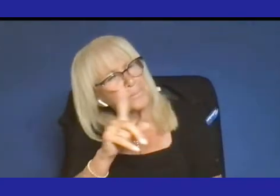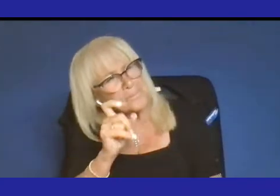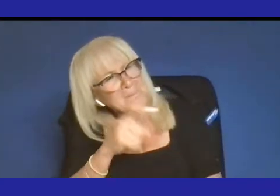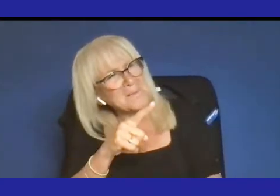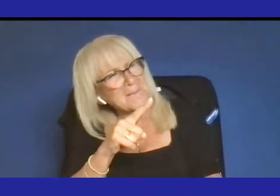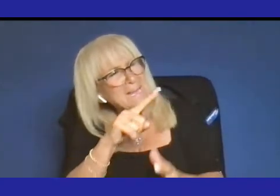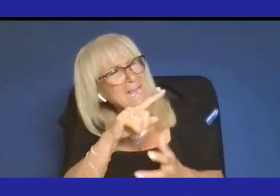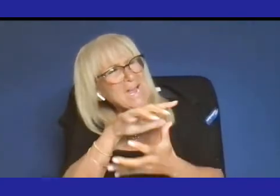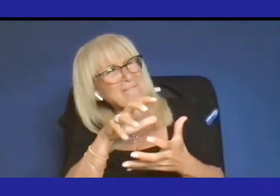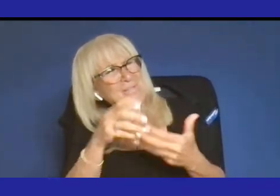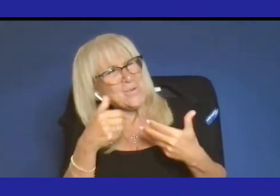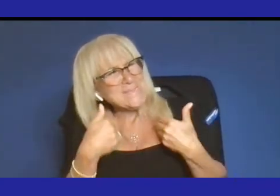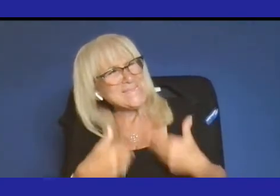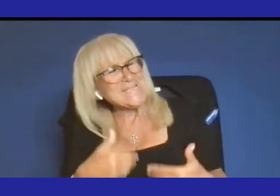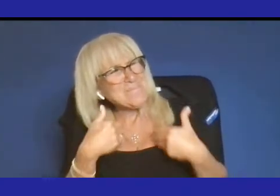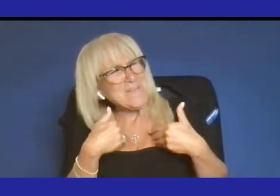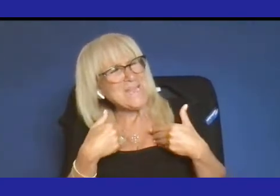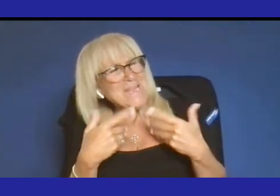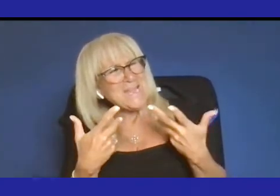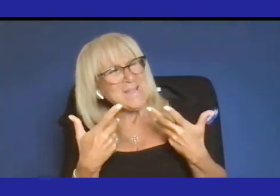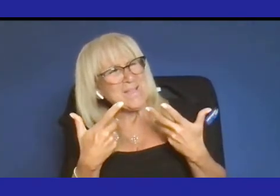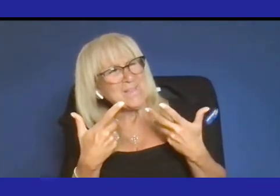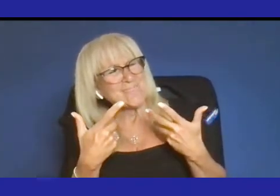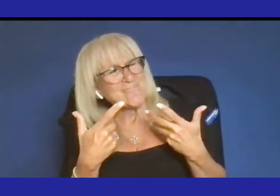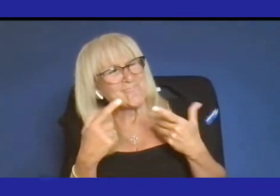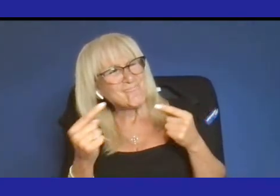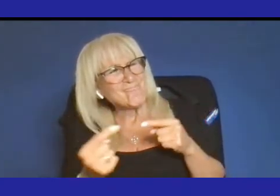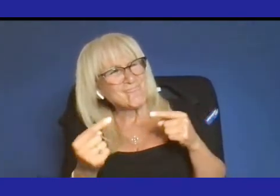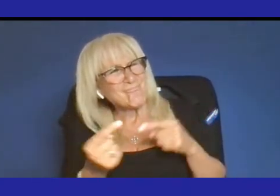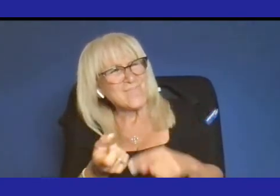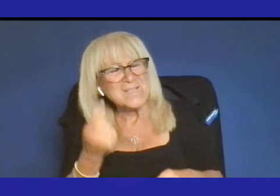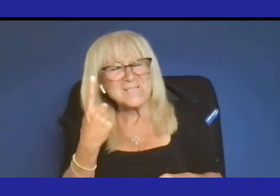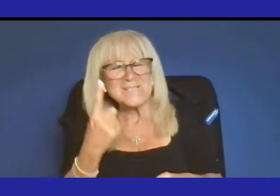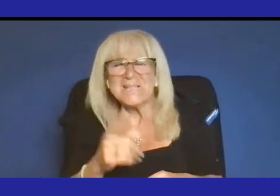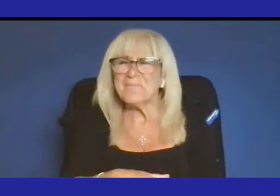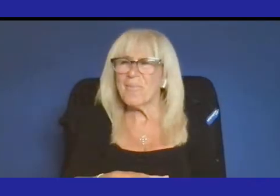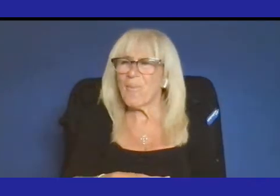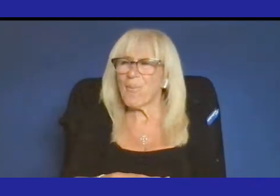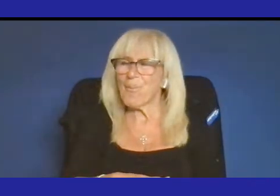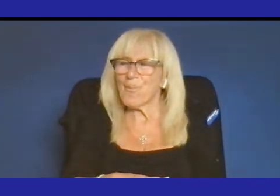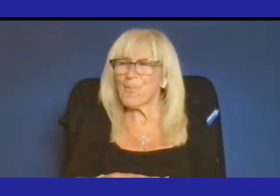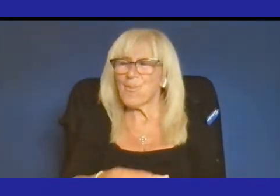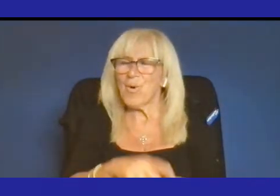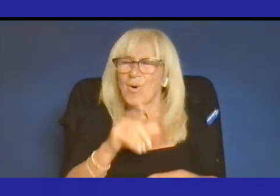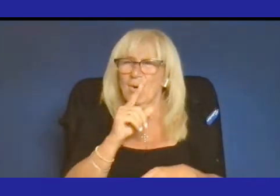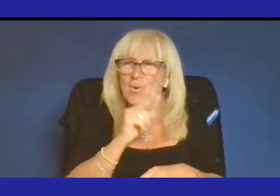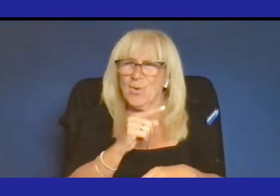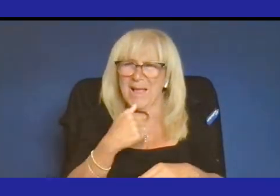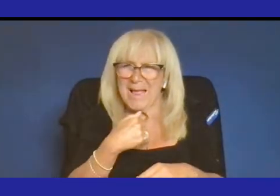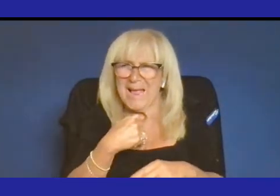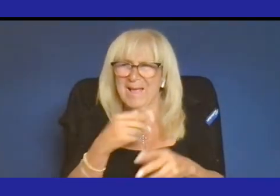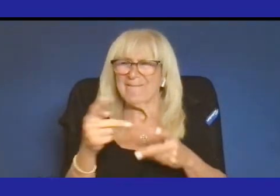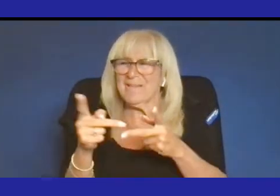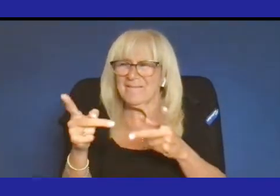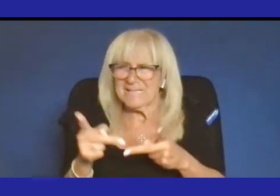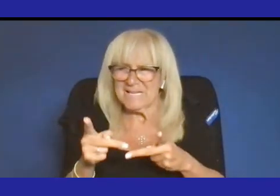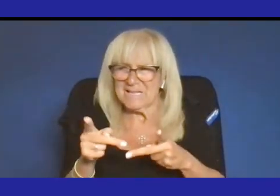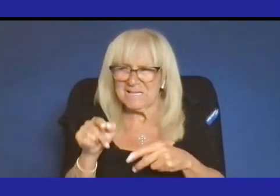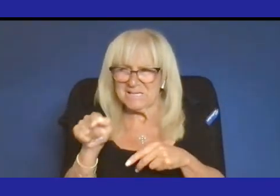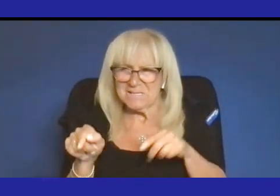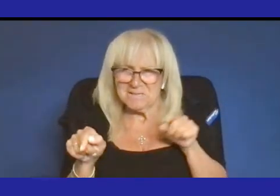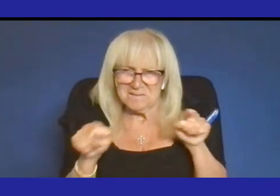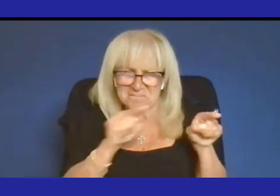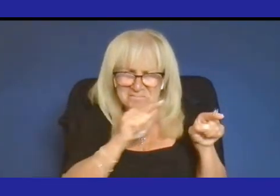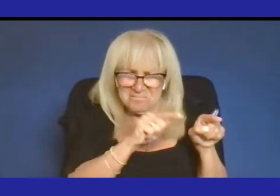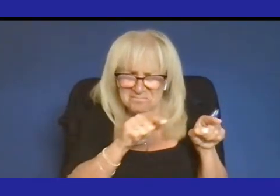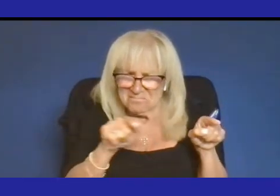me, and I'm struggling to understand. You got the facilities, and they have their idea